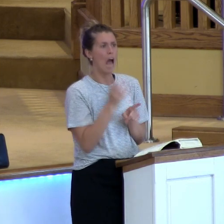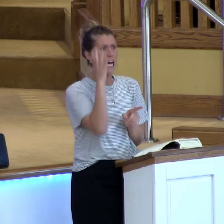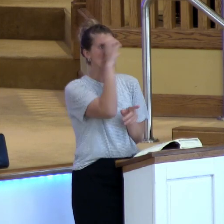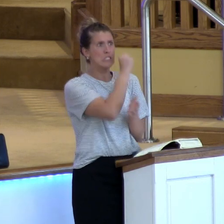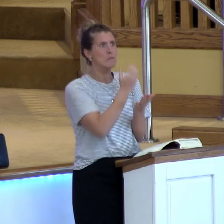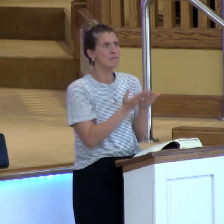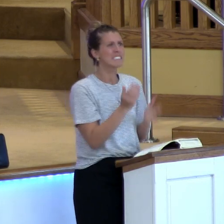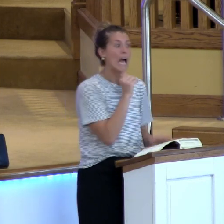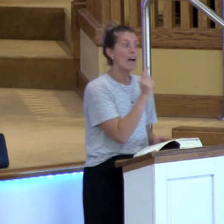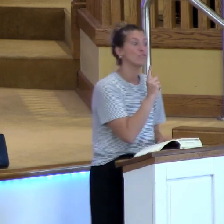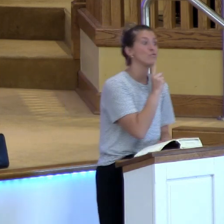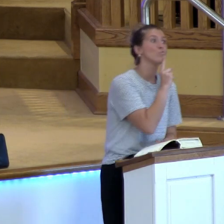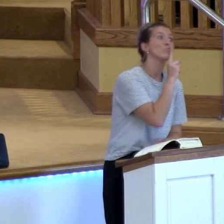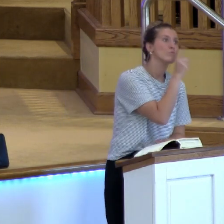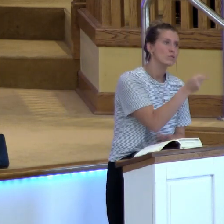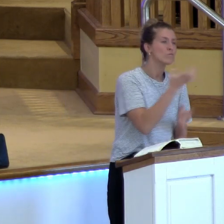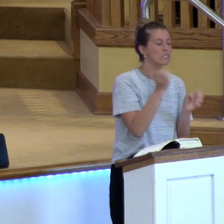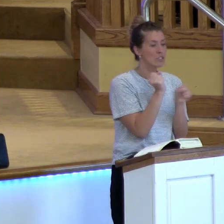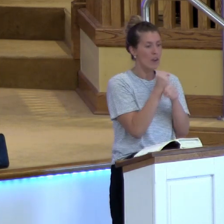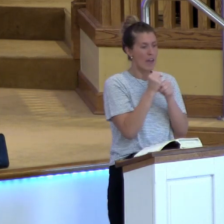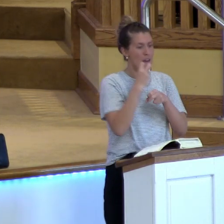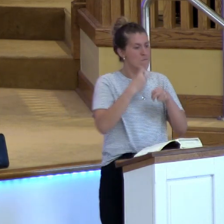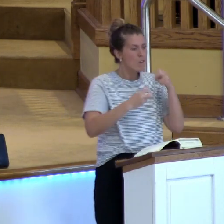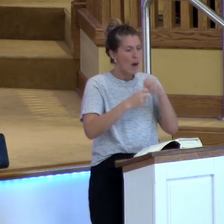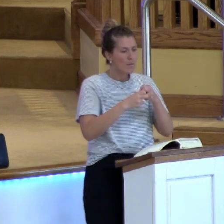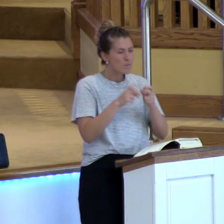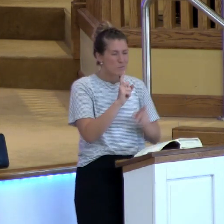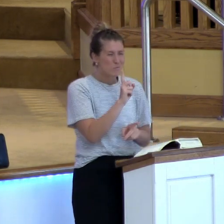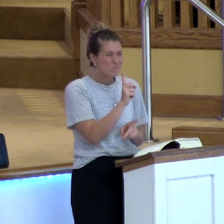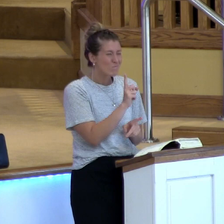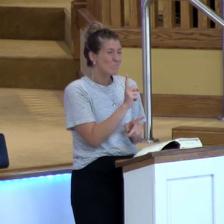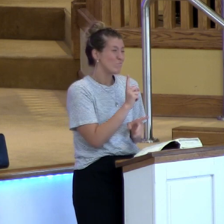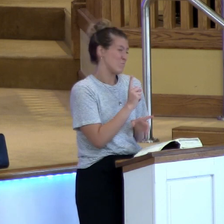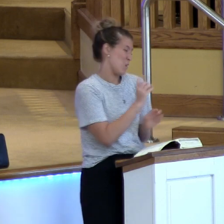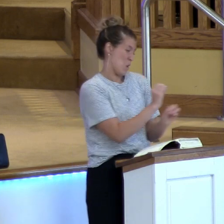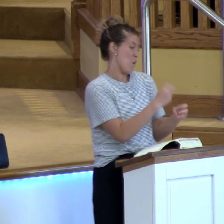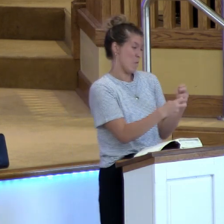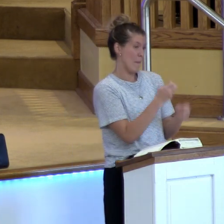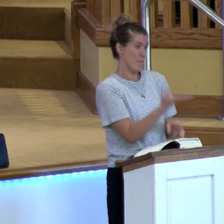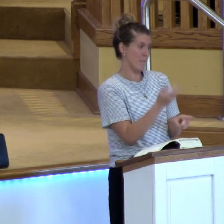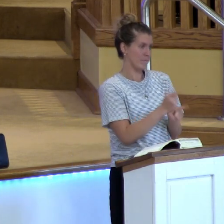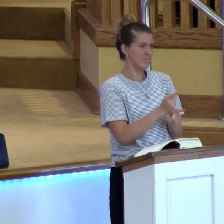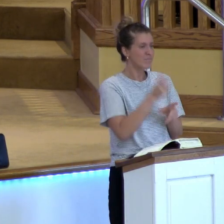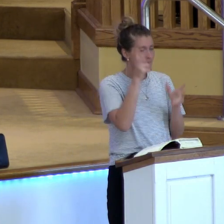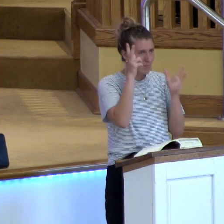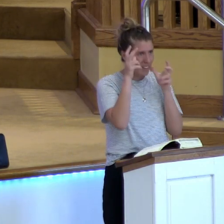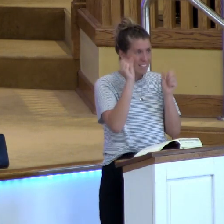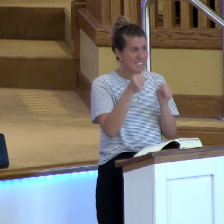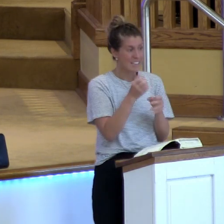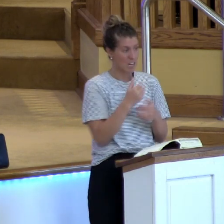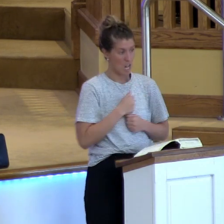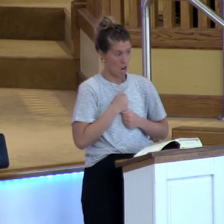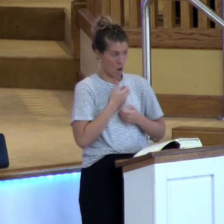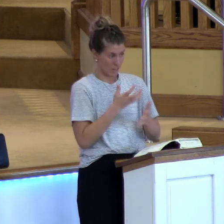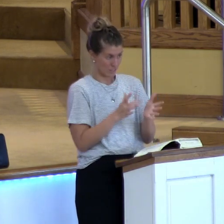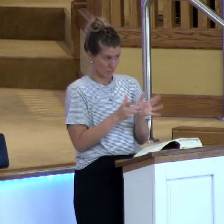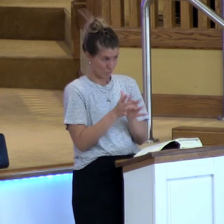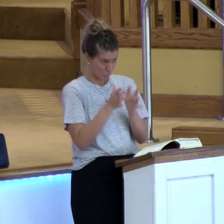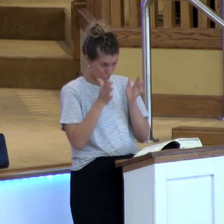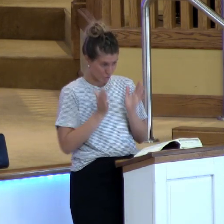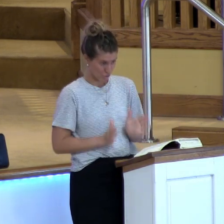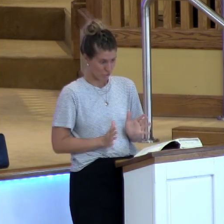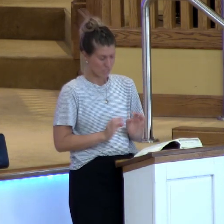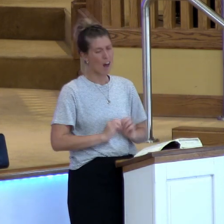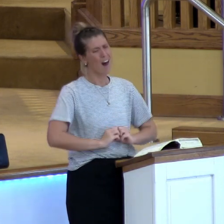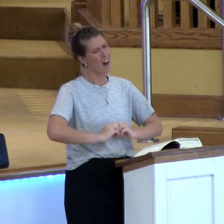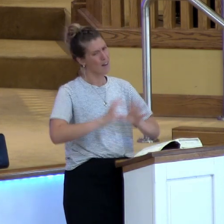exist. He wants to create problems where there are no problems. And if Satan can get a Christian out, now that's,